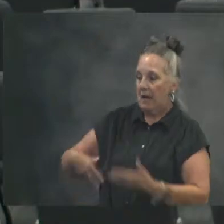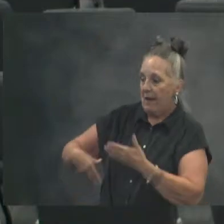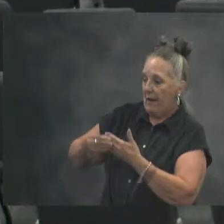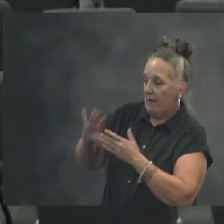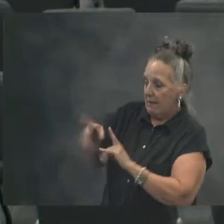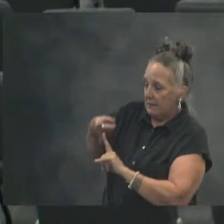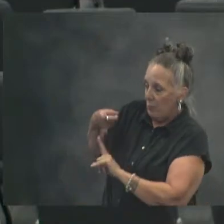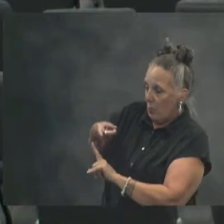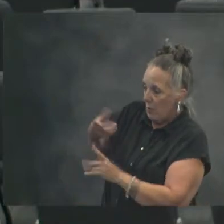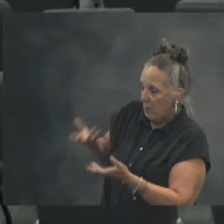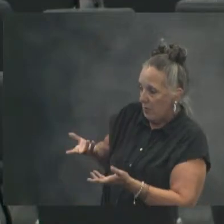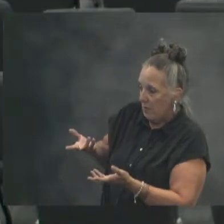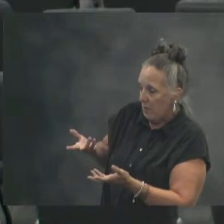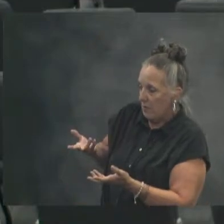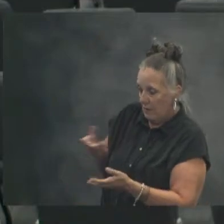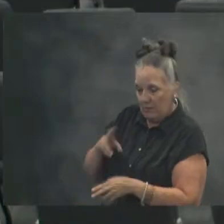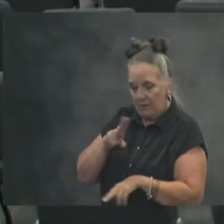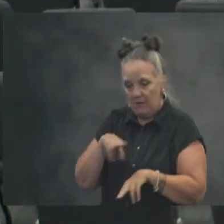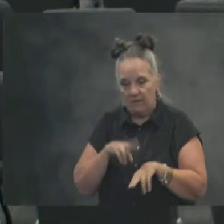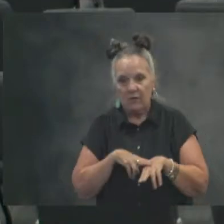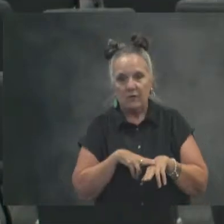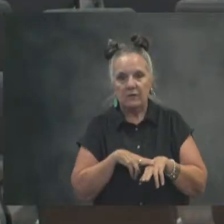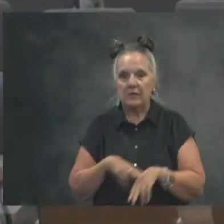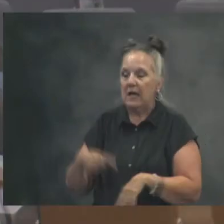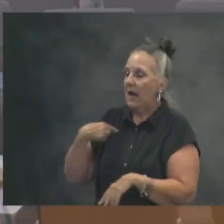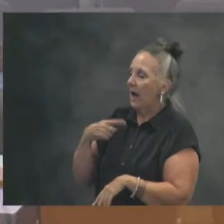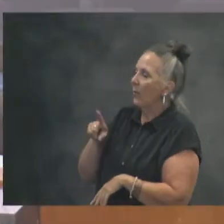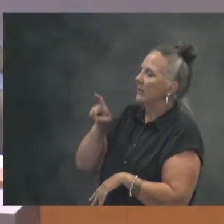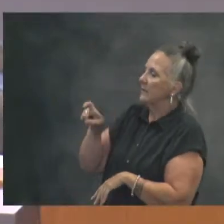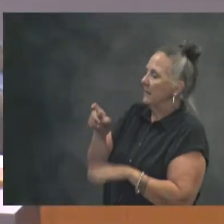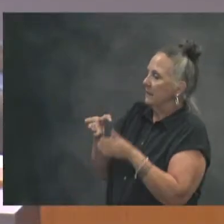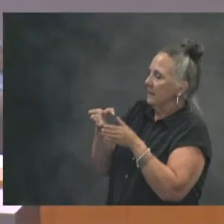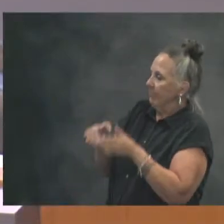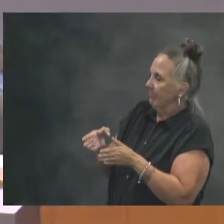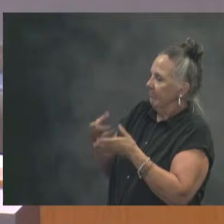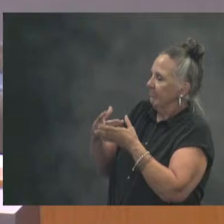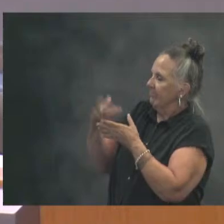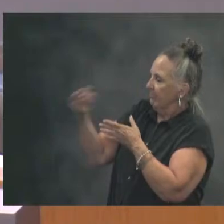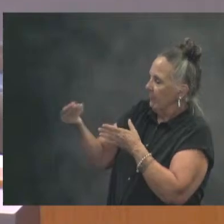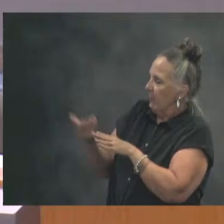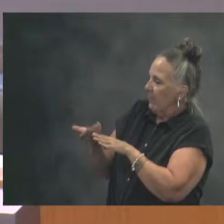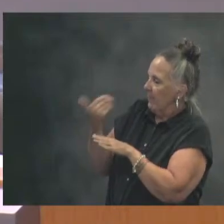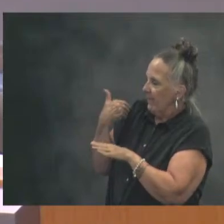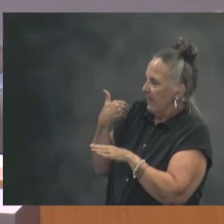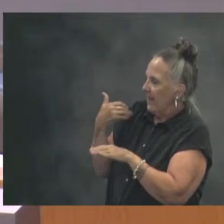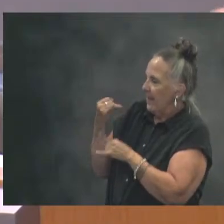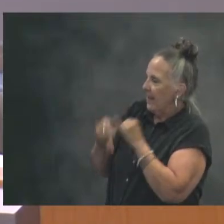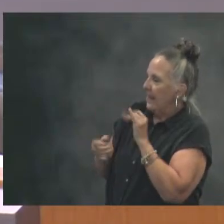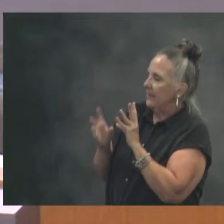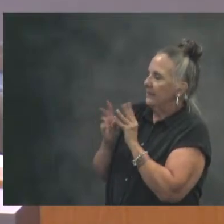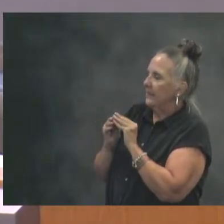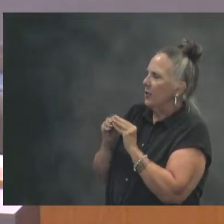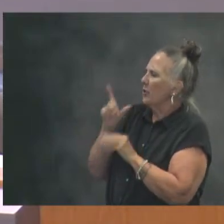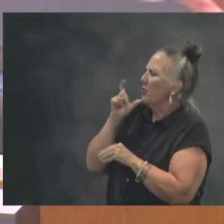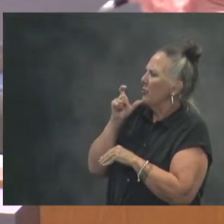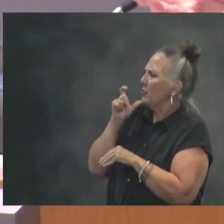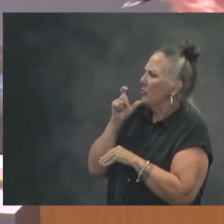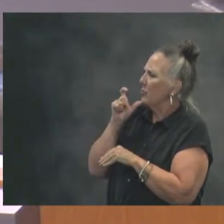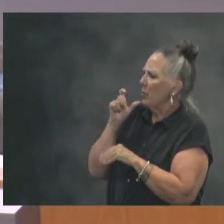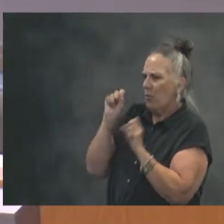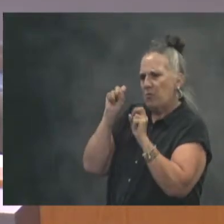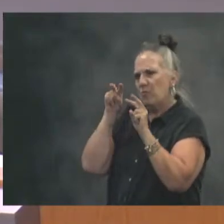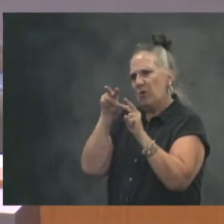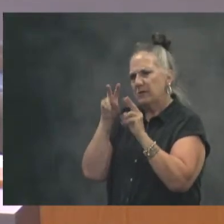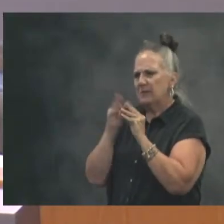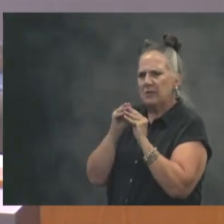point? Certainly. I was asked by a constituent since the last meeting, who all's on this, they watch the